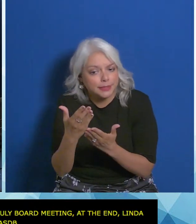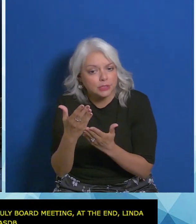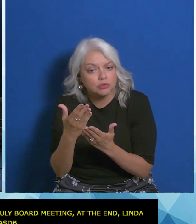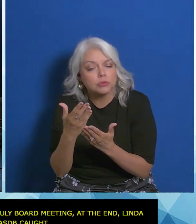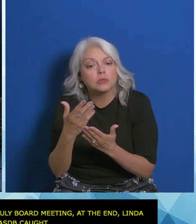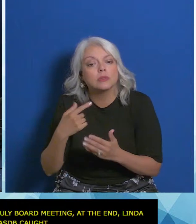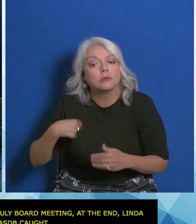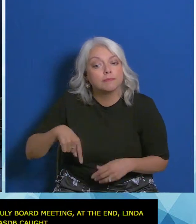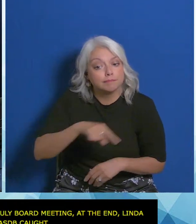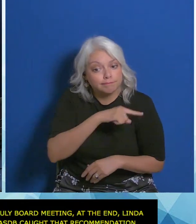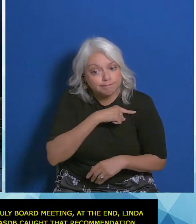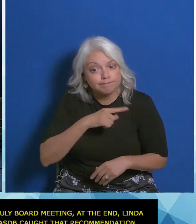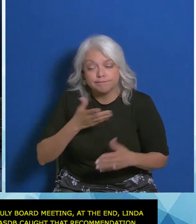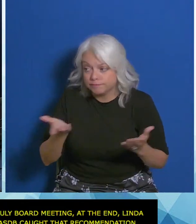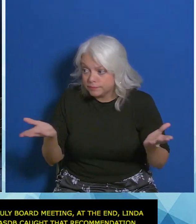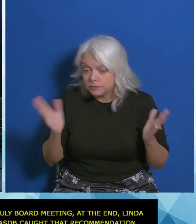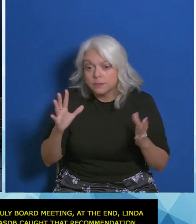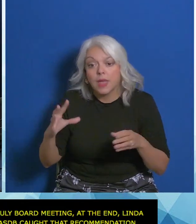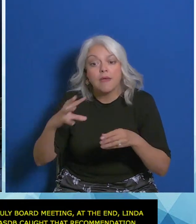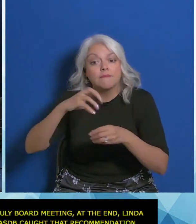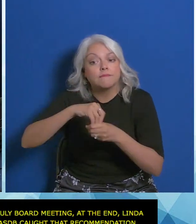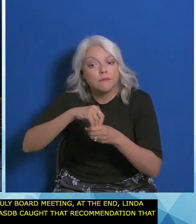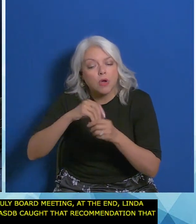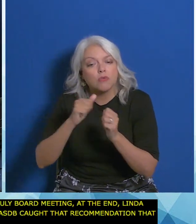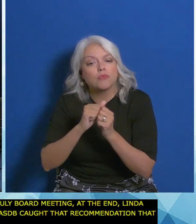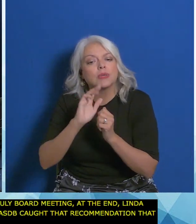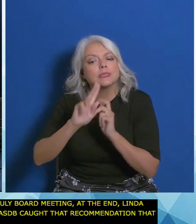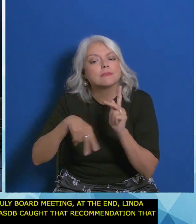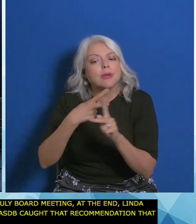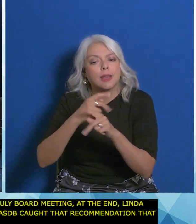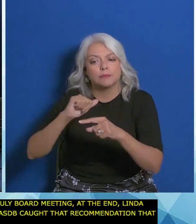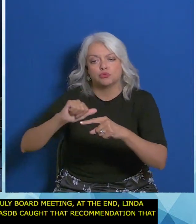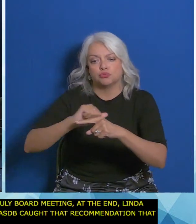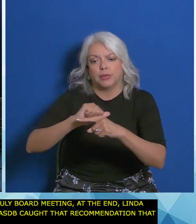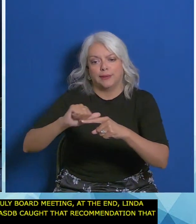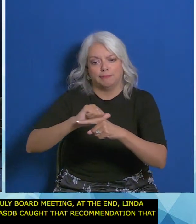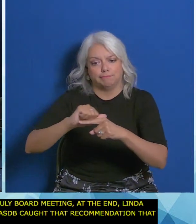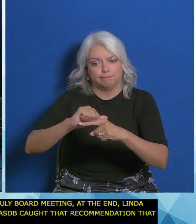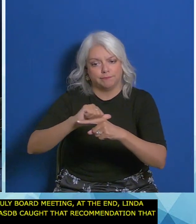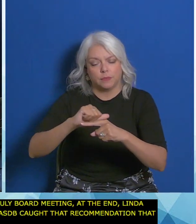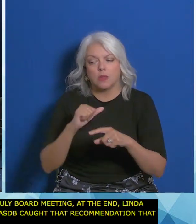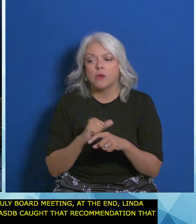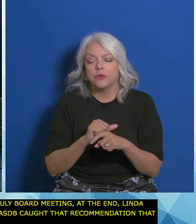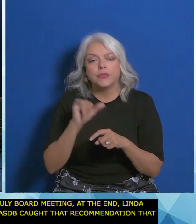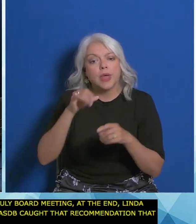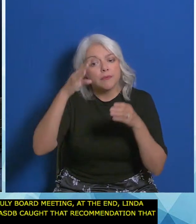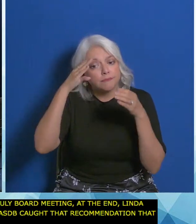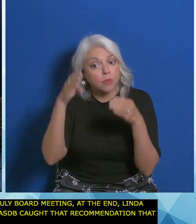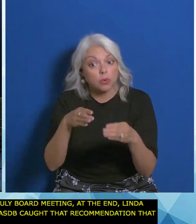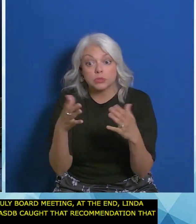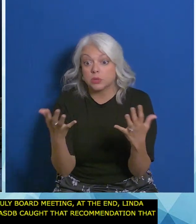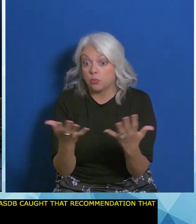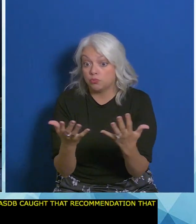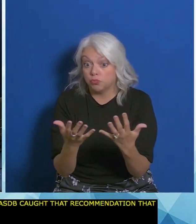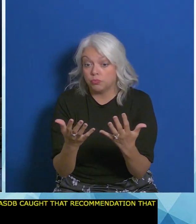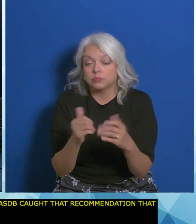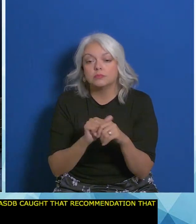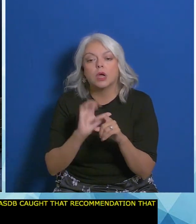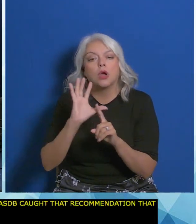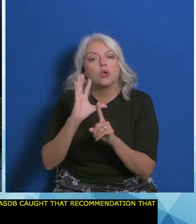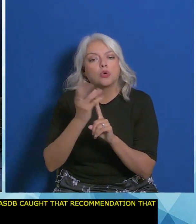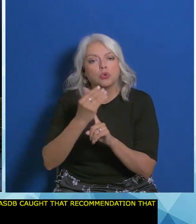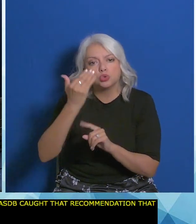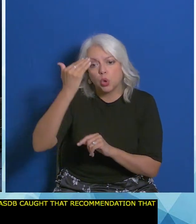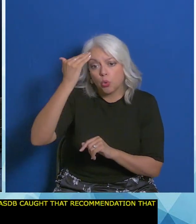that you all be involved with some sort of training that focuses on